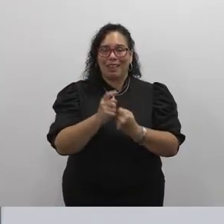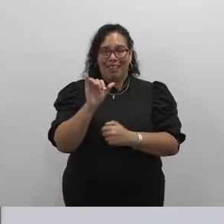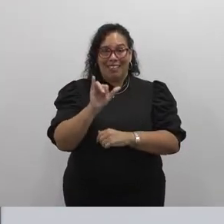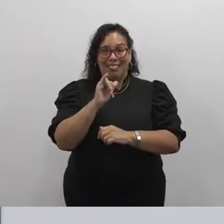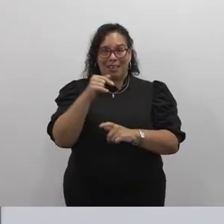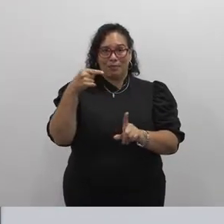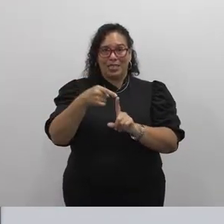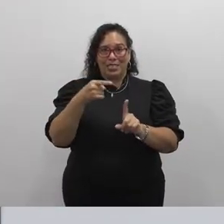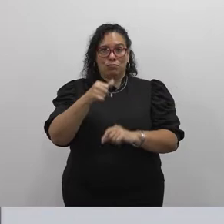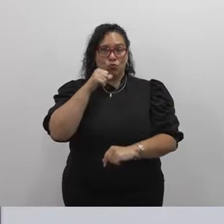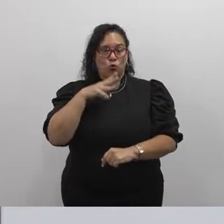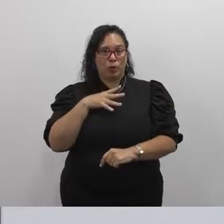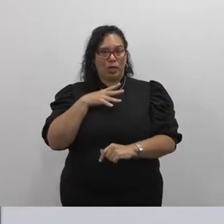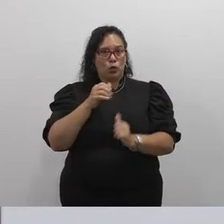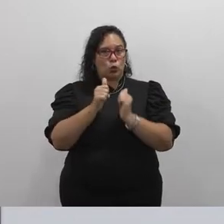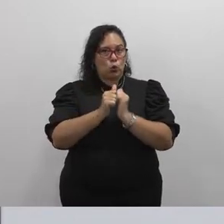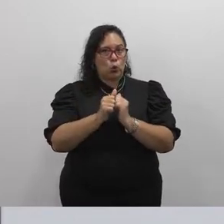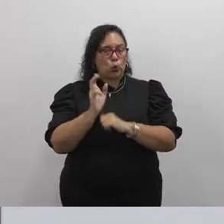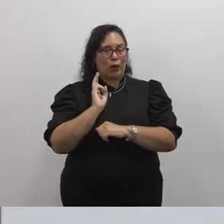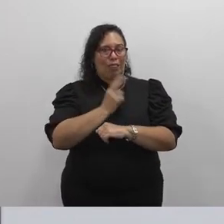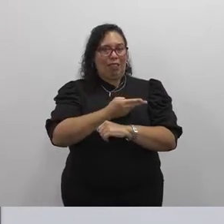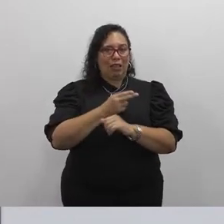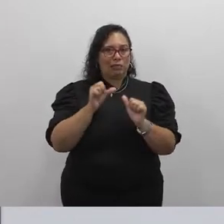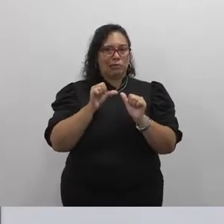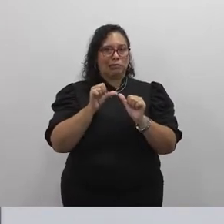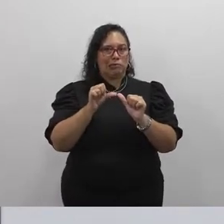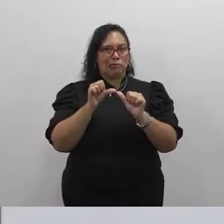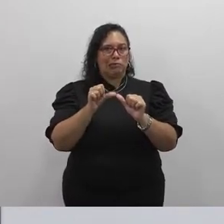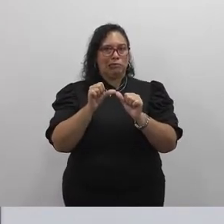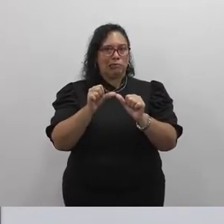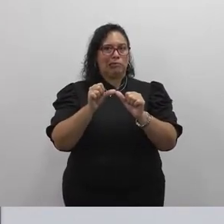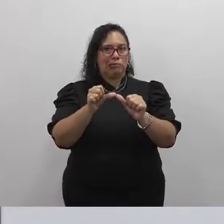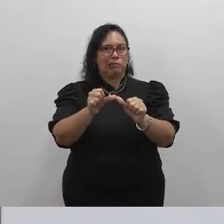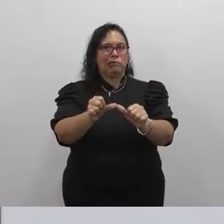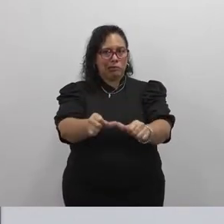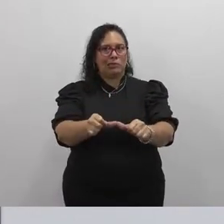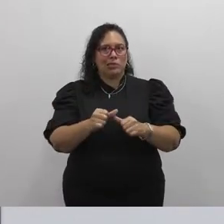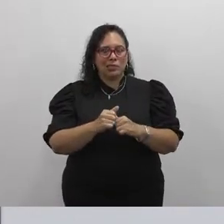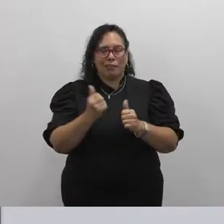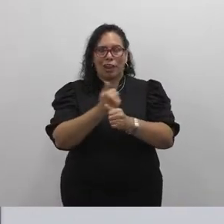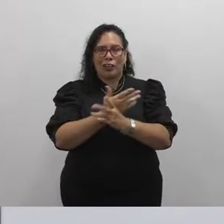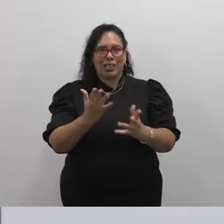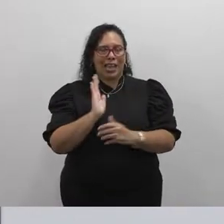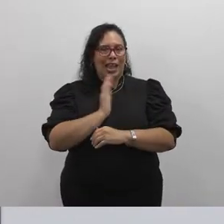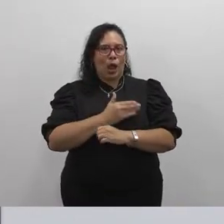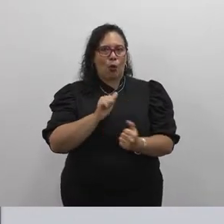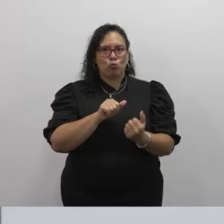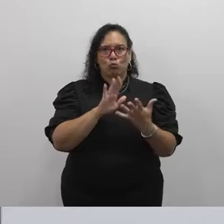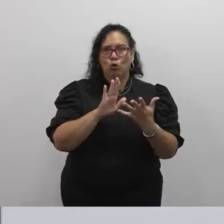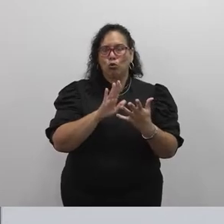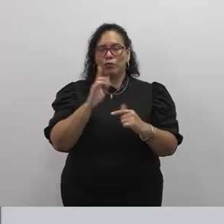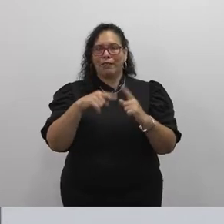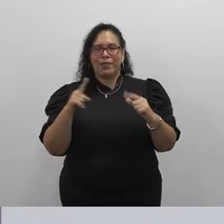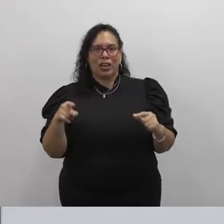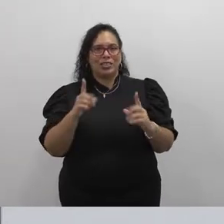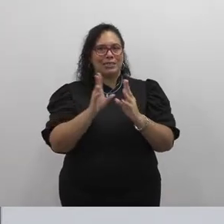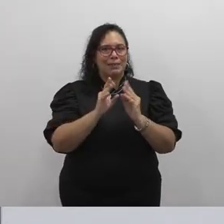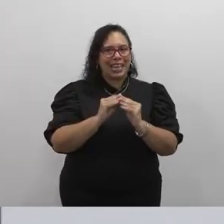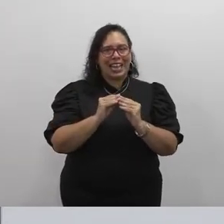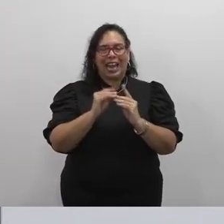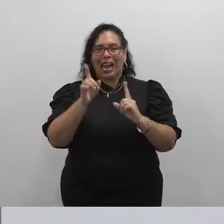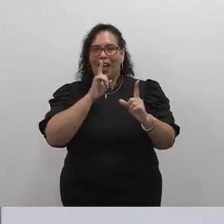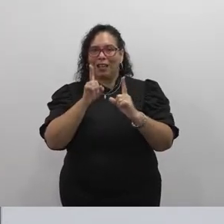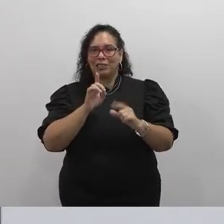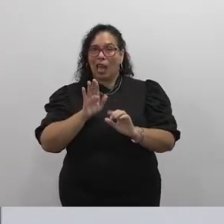us every step of the way. She was with us helping us inform our approach via different meetings and different dialogues. Really pushing